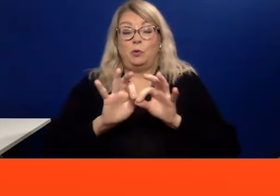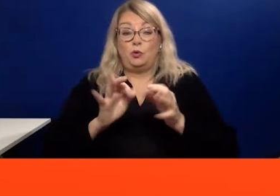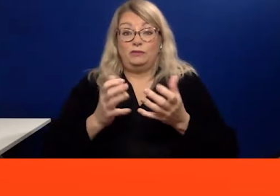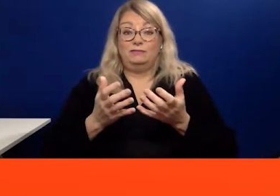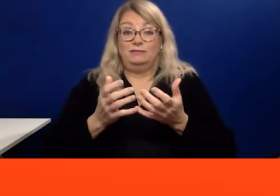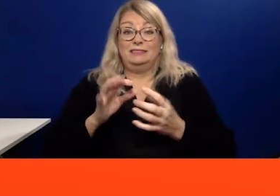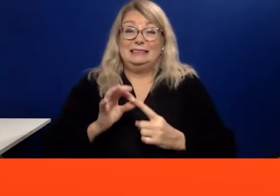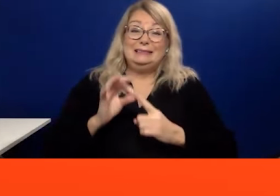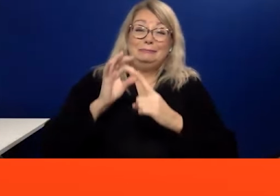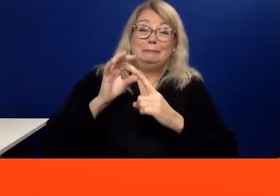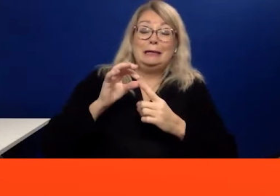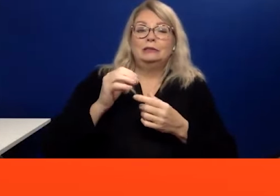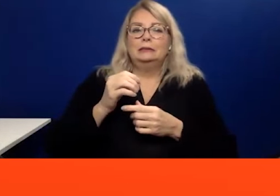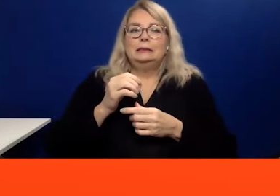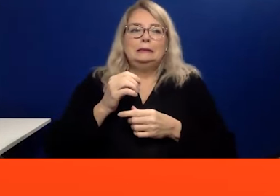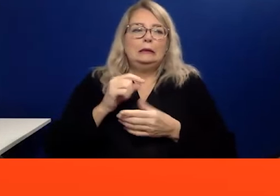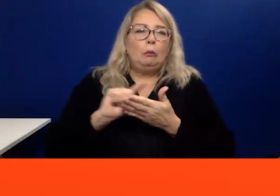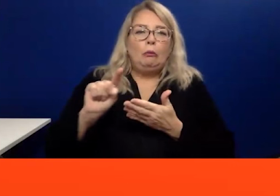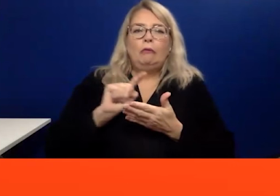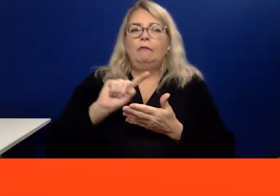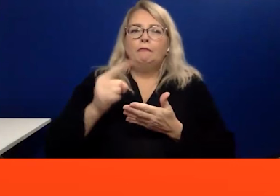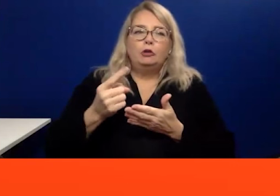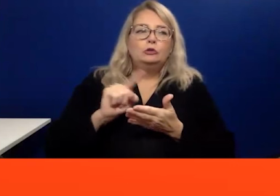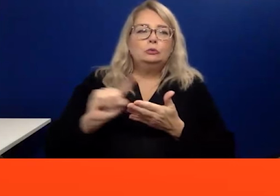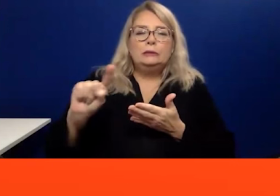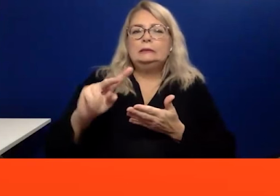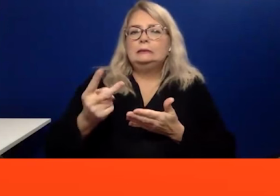my perspective as an ex-employer.